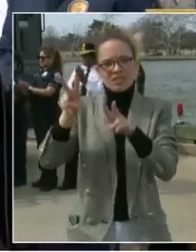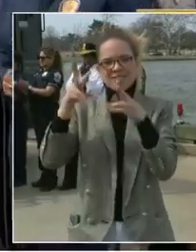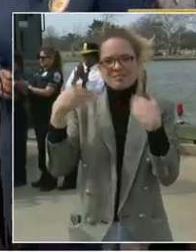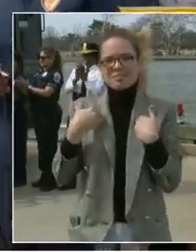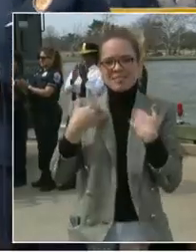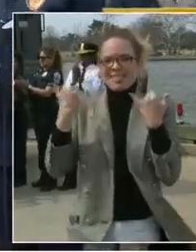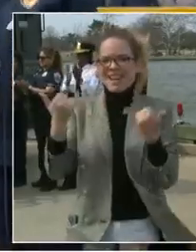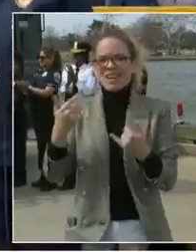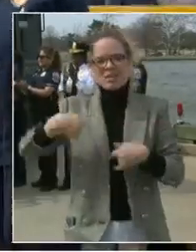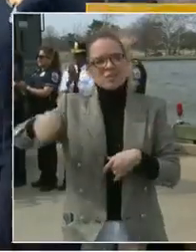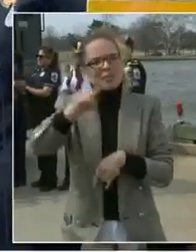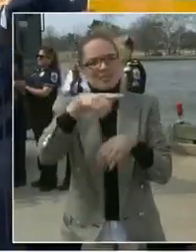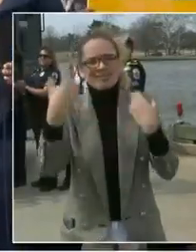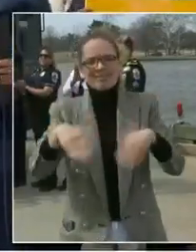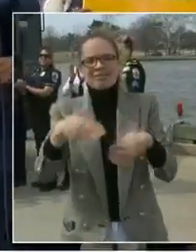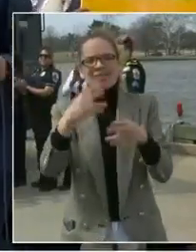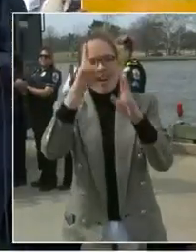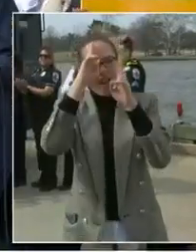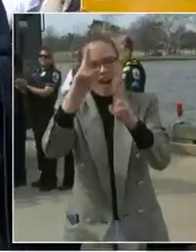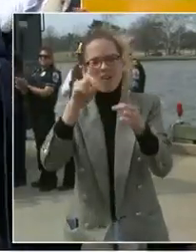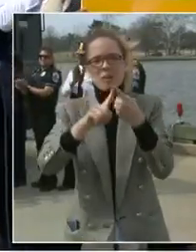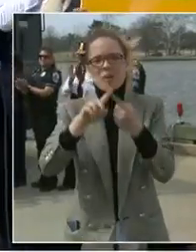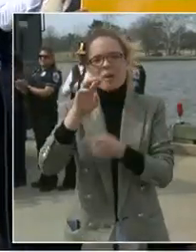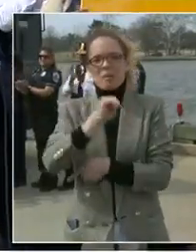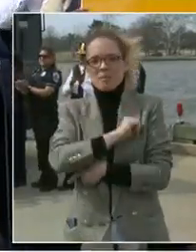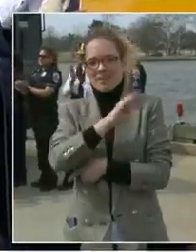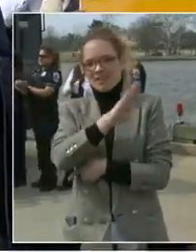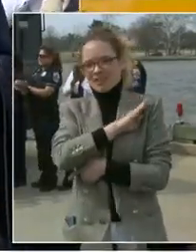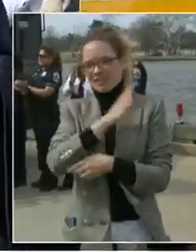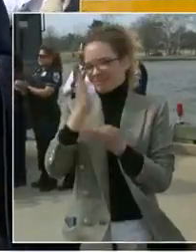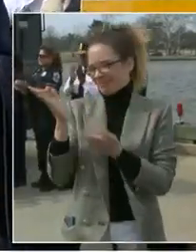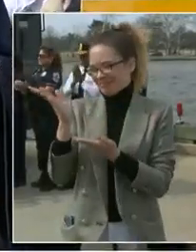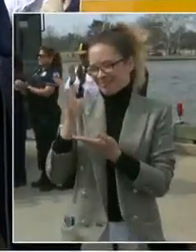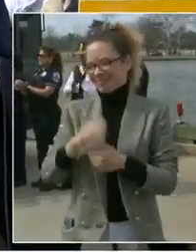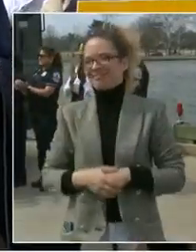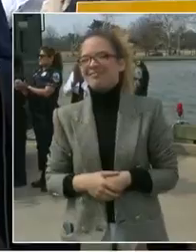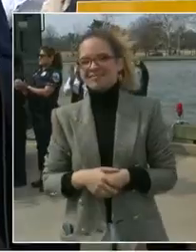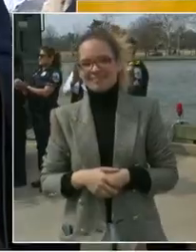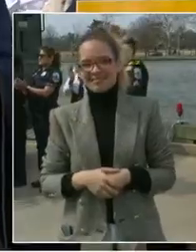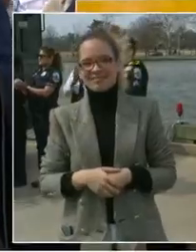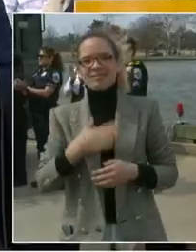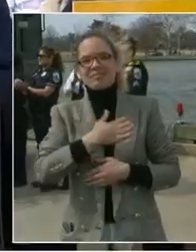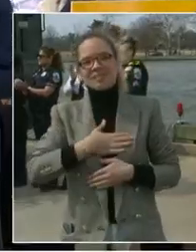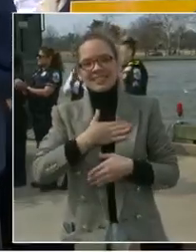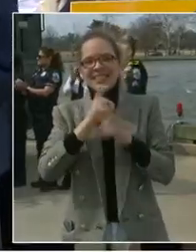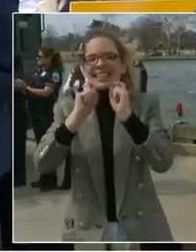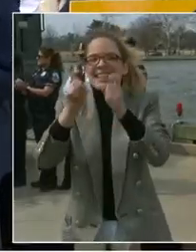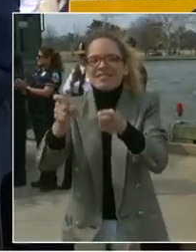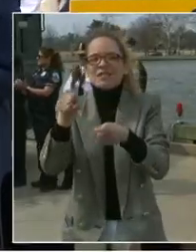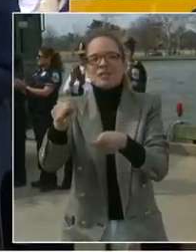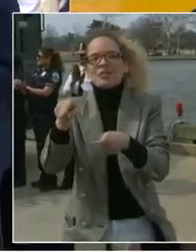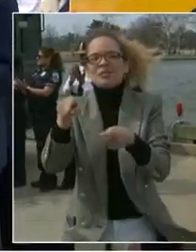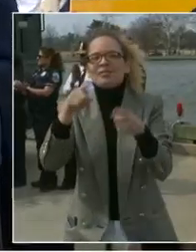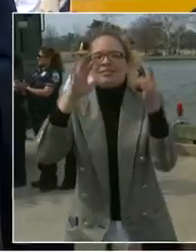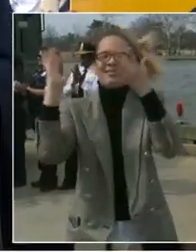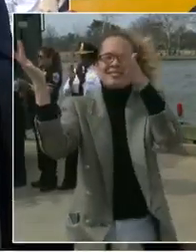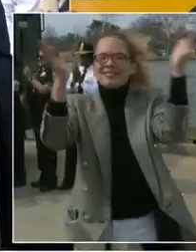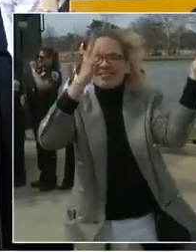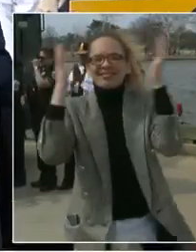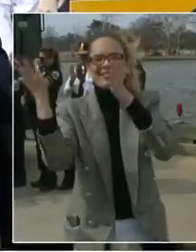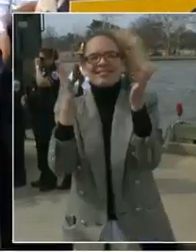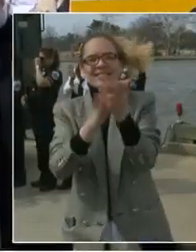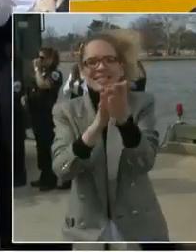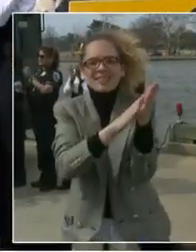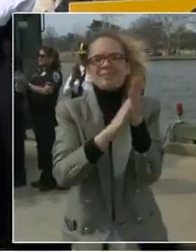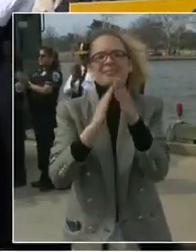you, Officer. Thank you. Let's give Officer Watson and all the women of MPD a